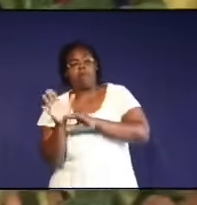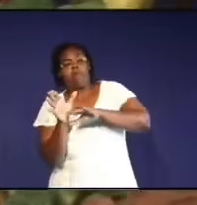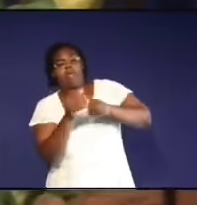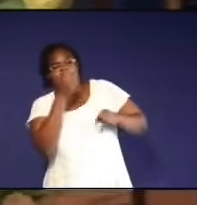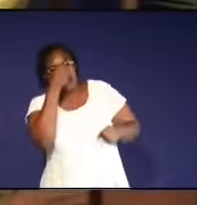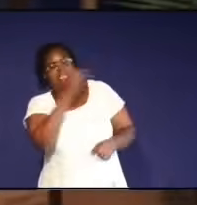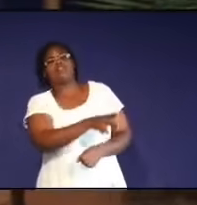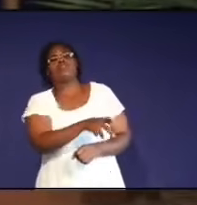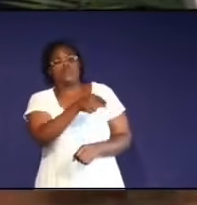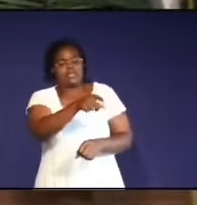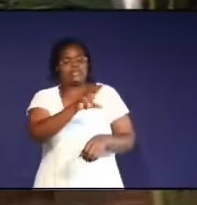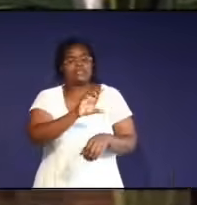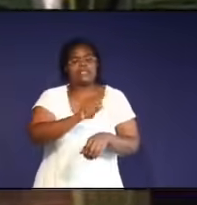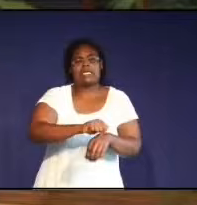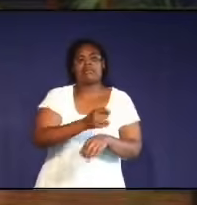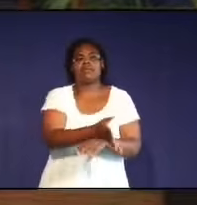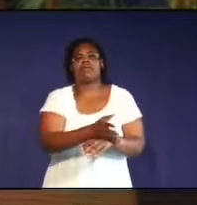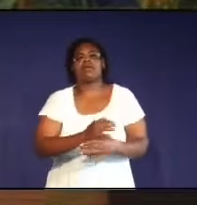Can I make it plain?